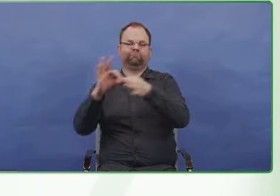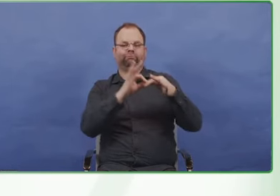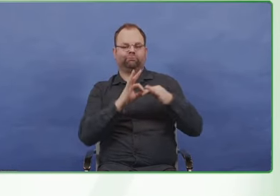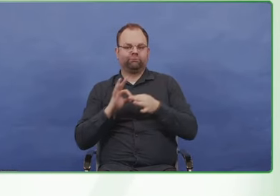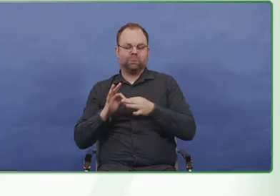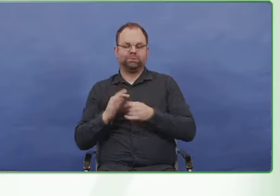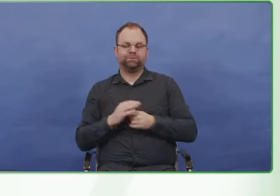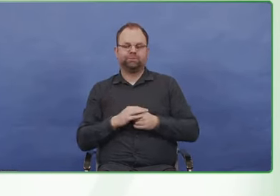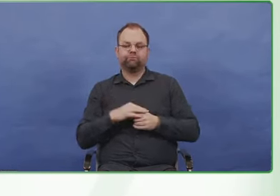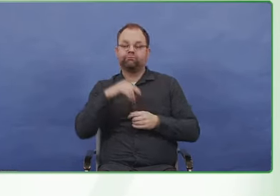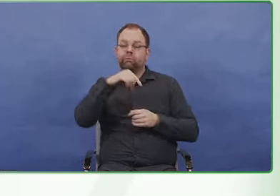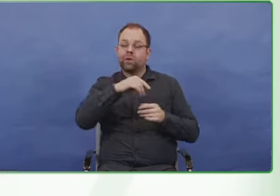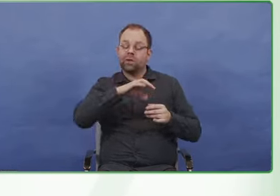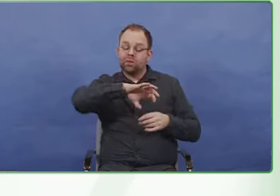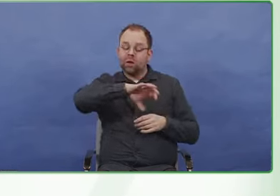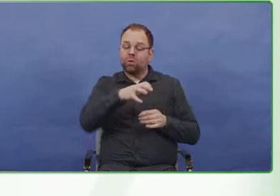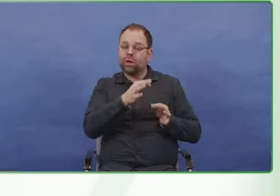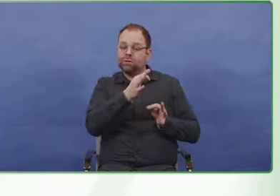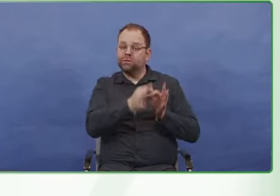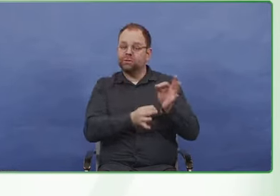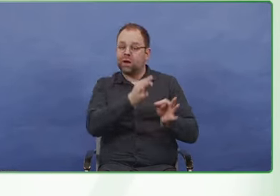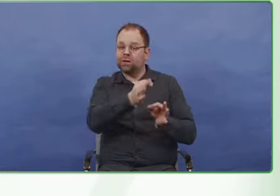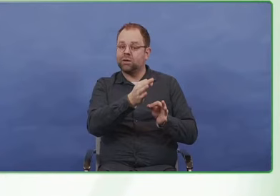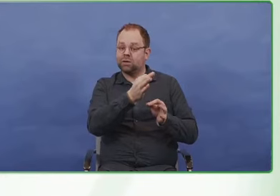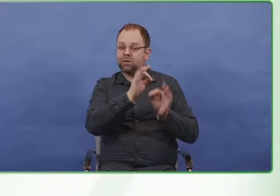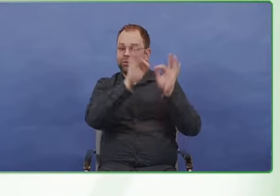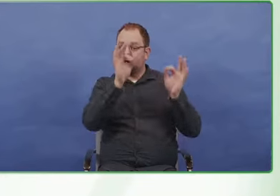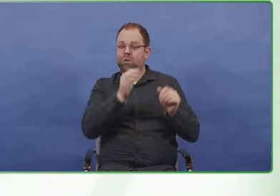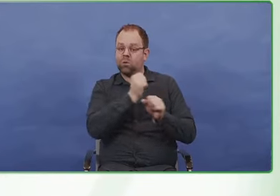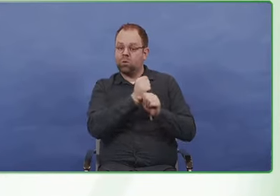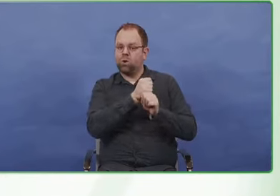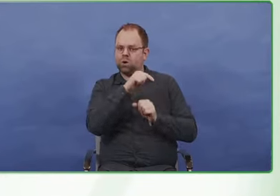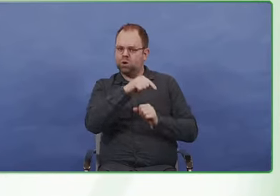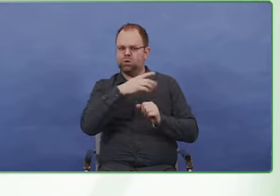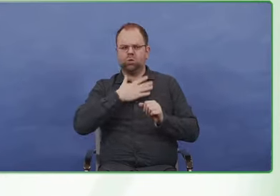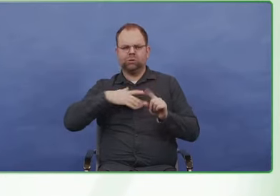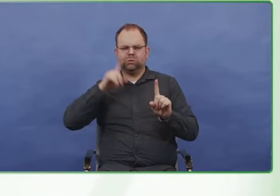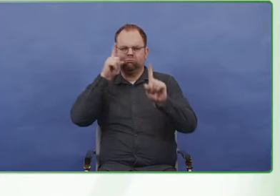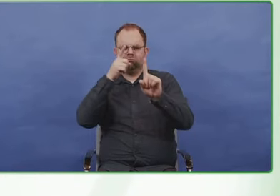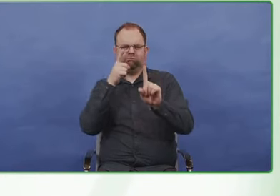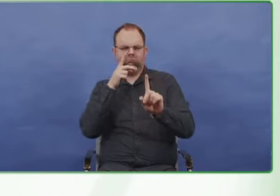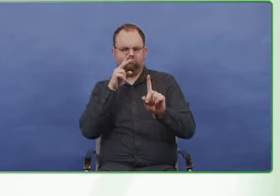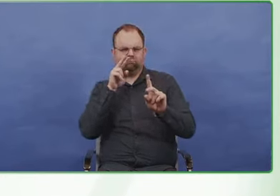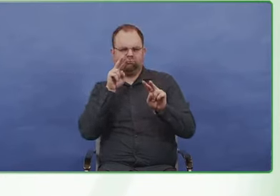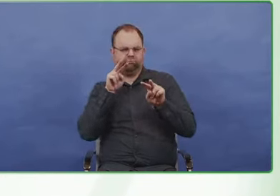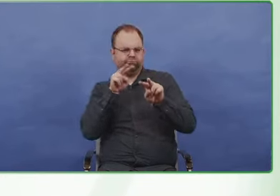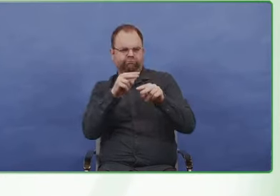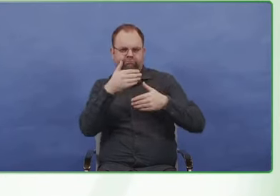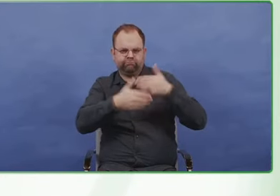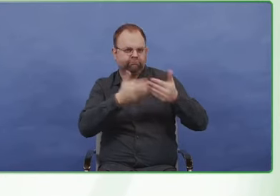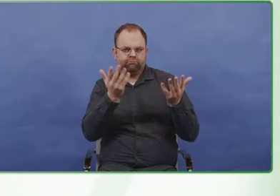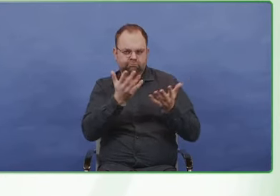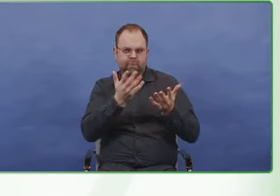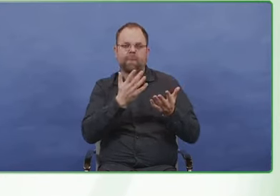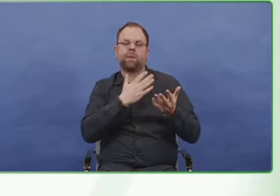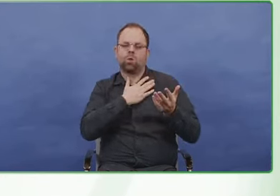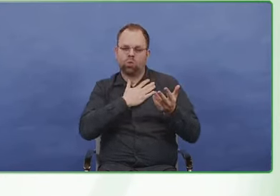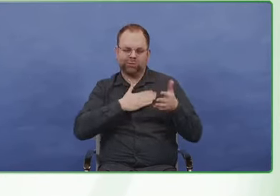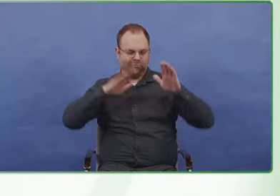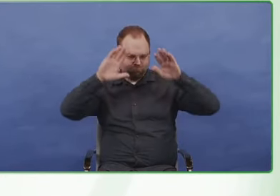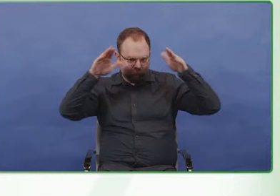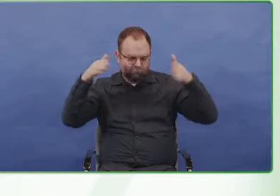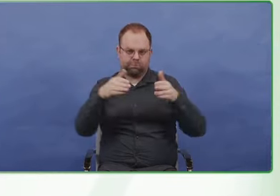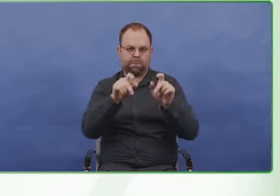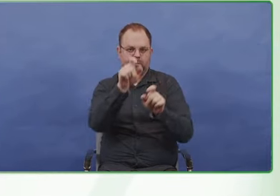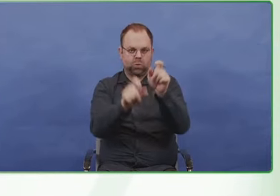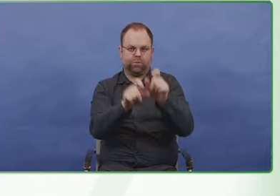which provision, and also building the personal and the policy ecosystem. The focus is on